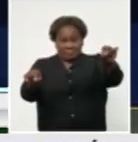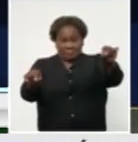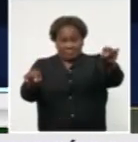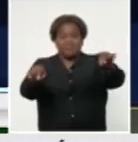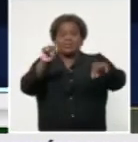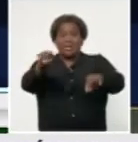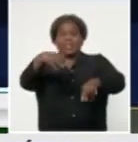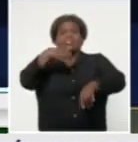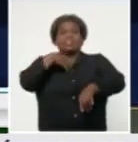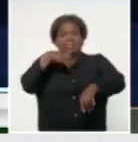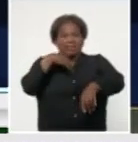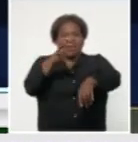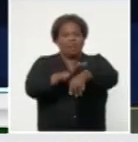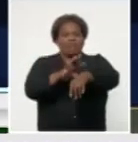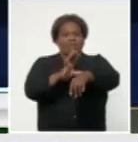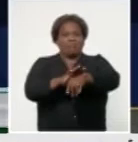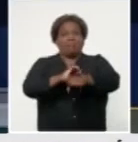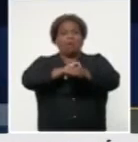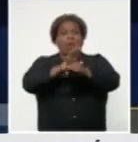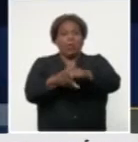1,299 people, for